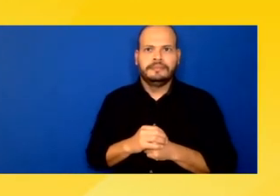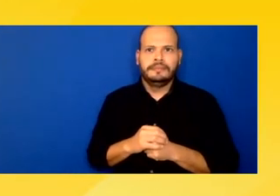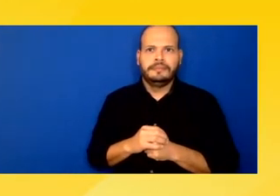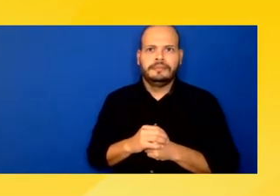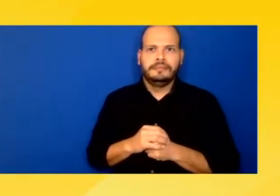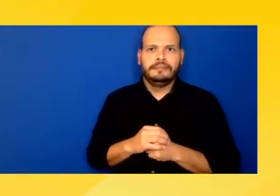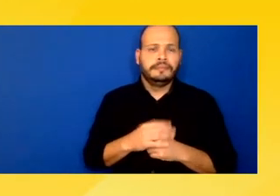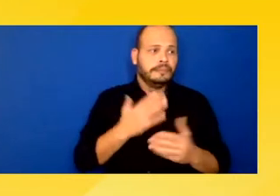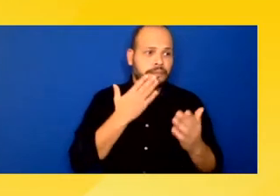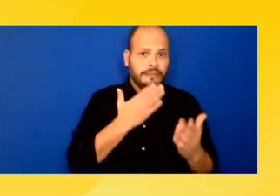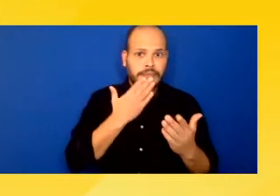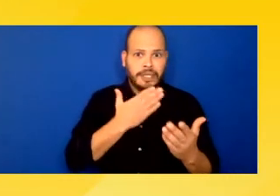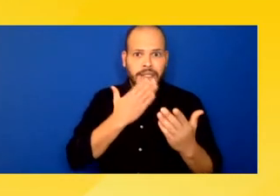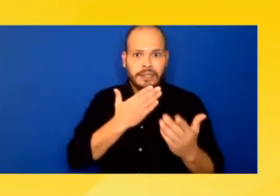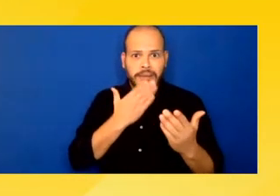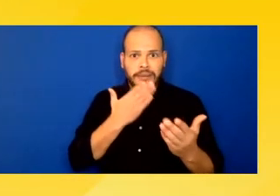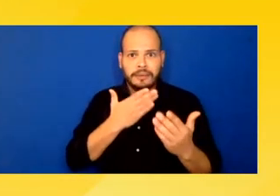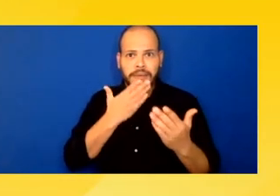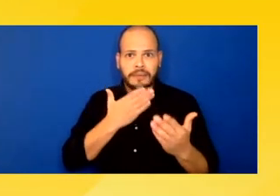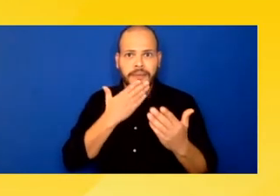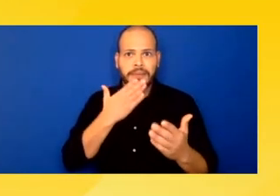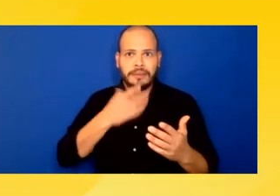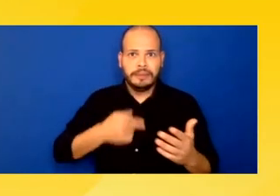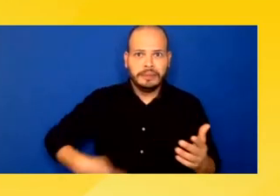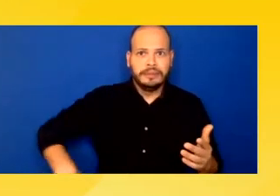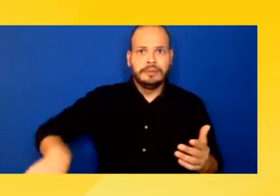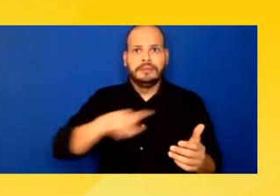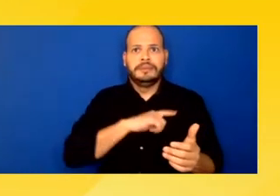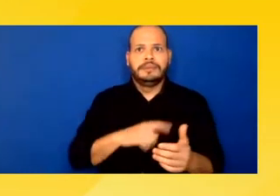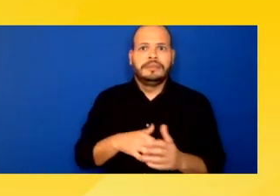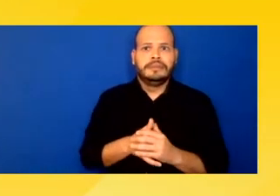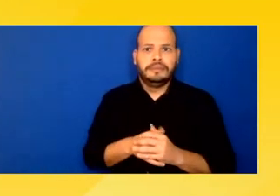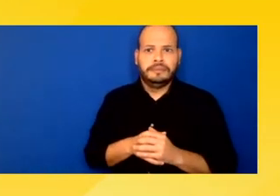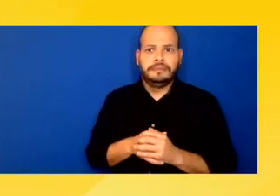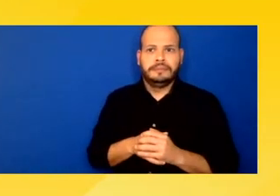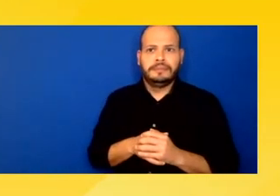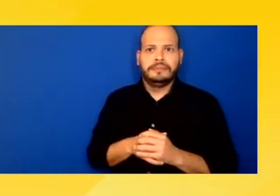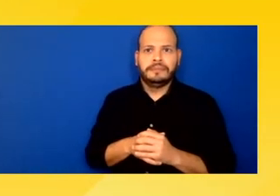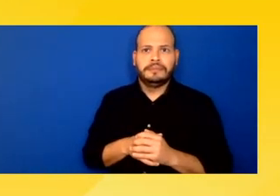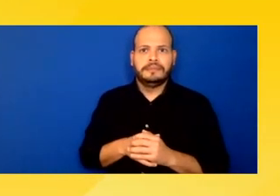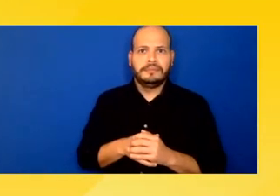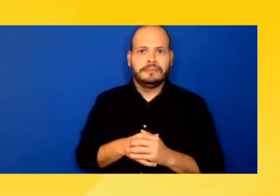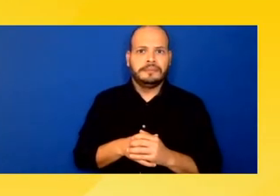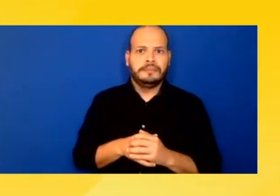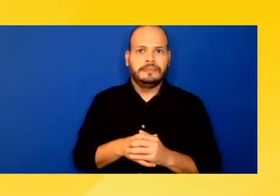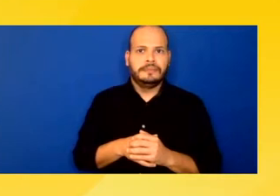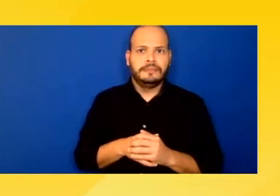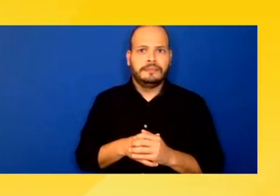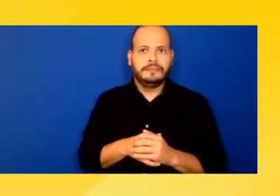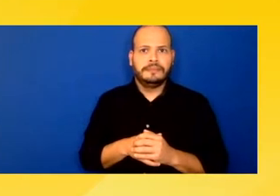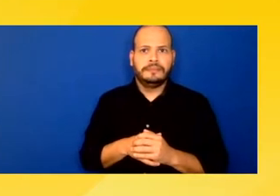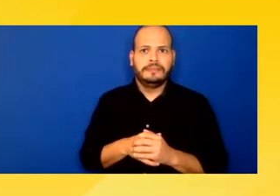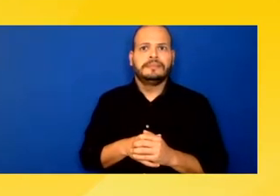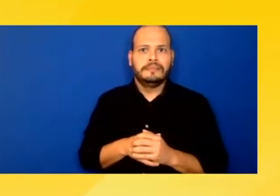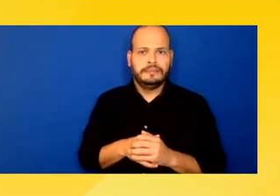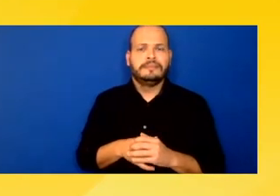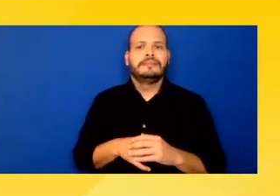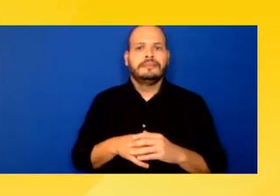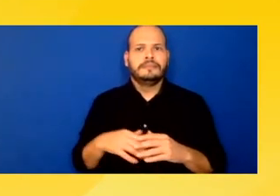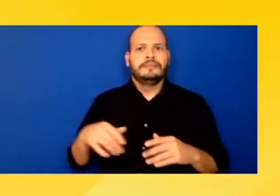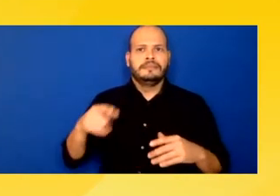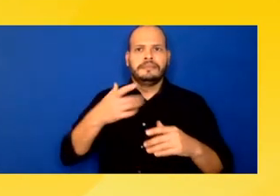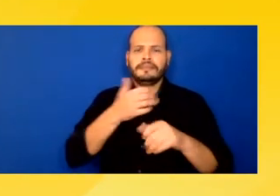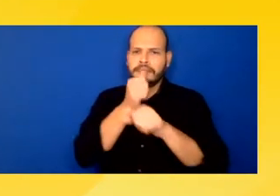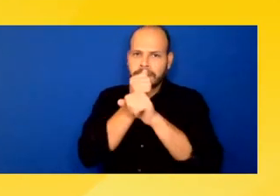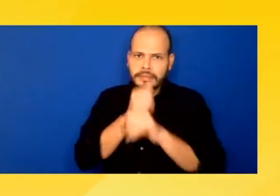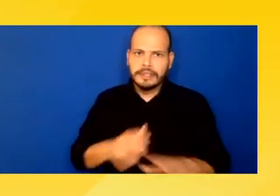us thank you Imam sulan Dr hail all of you joining us today blessings thank you go